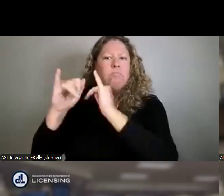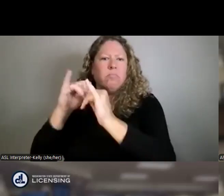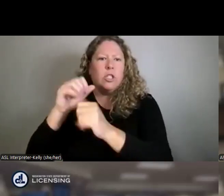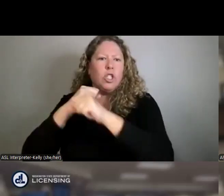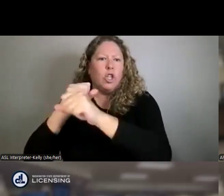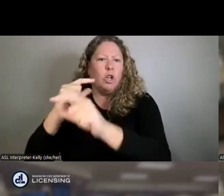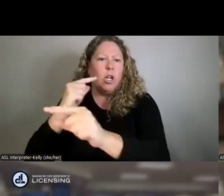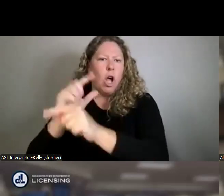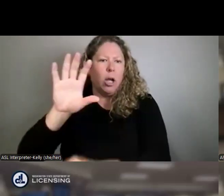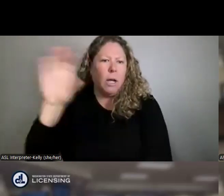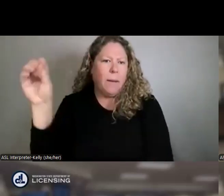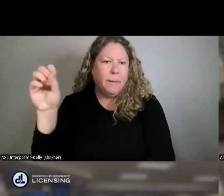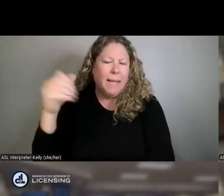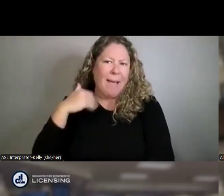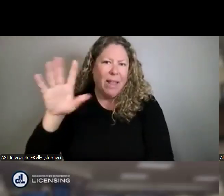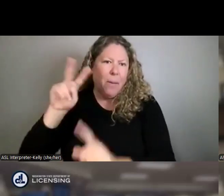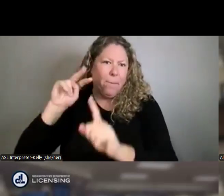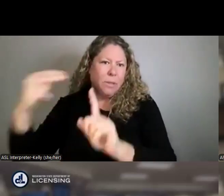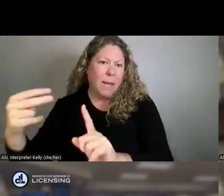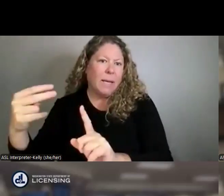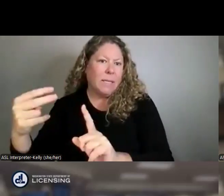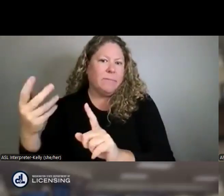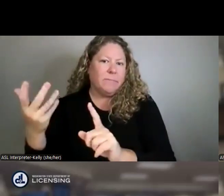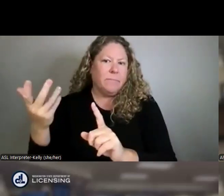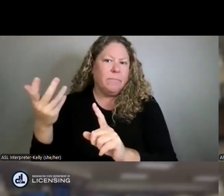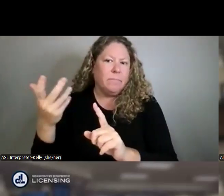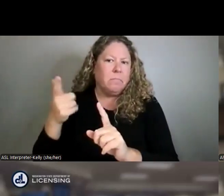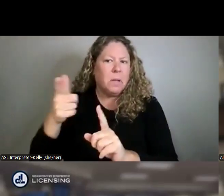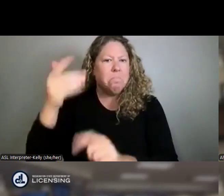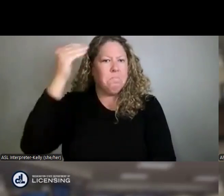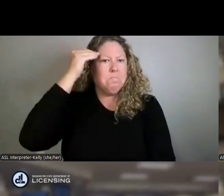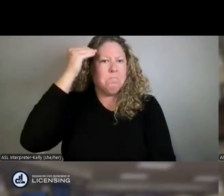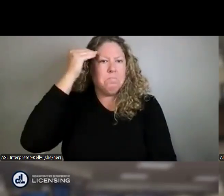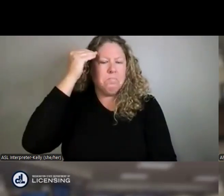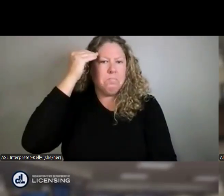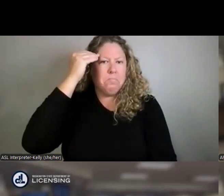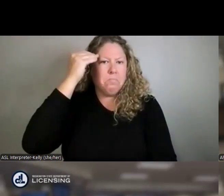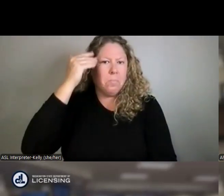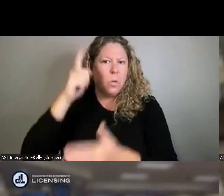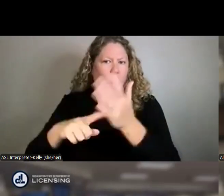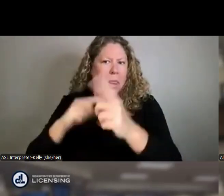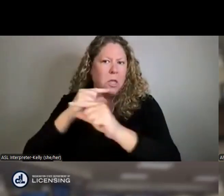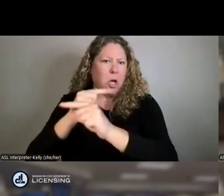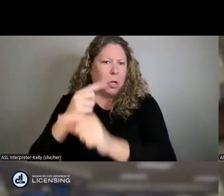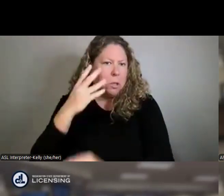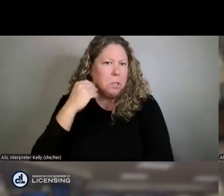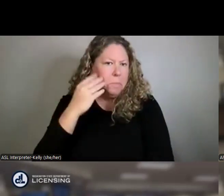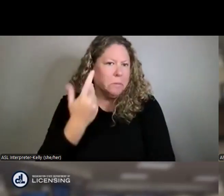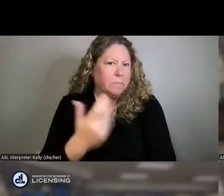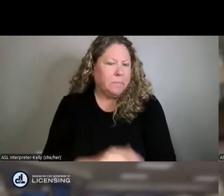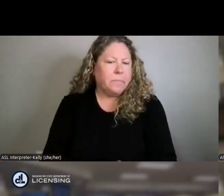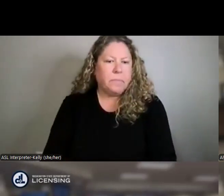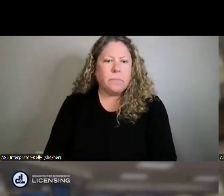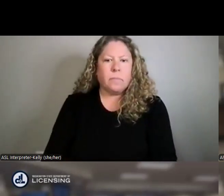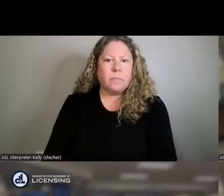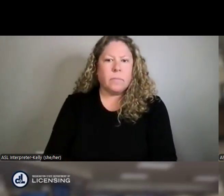Because they have their own perspective, but they have that intimate knowledge of what the guard is going through.